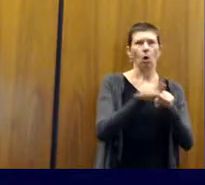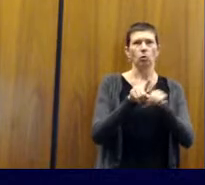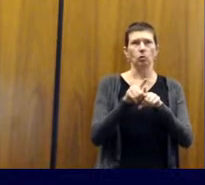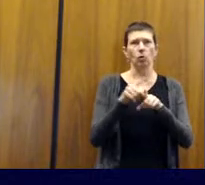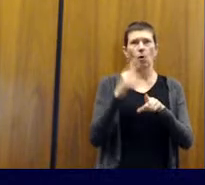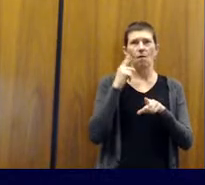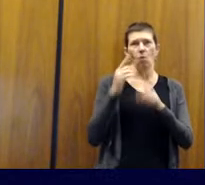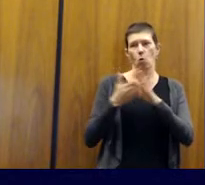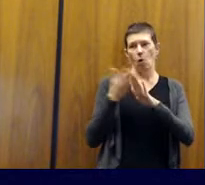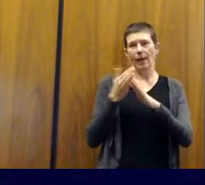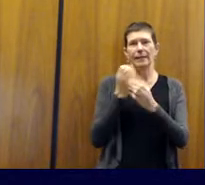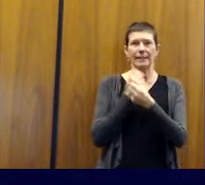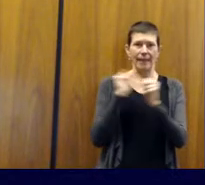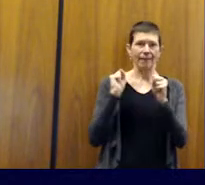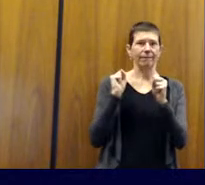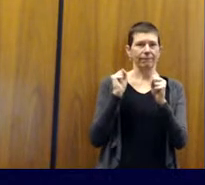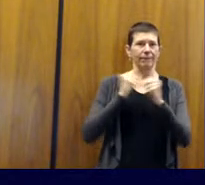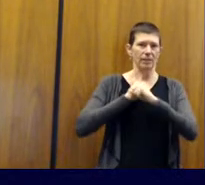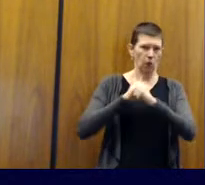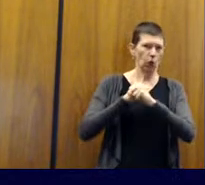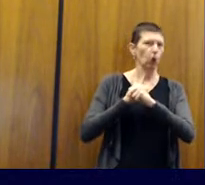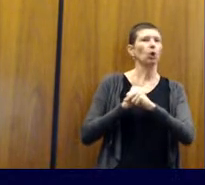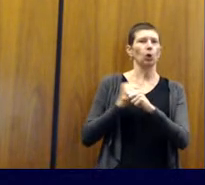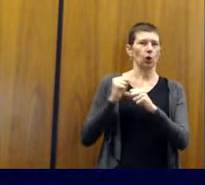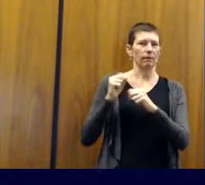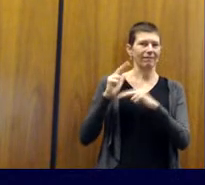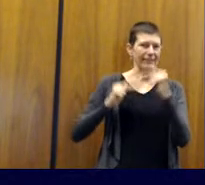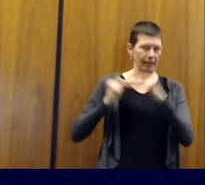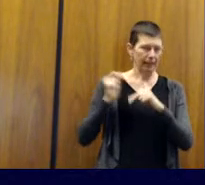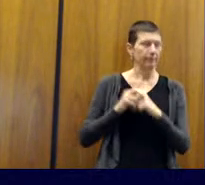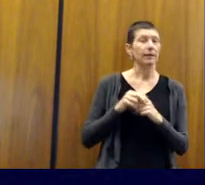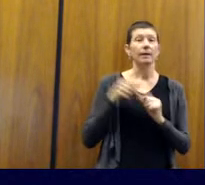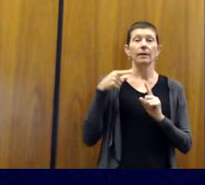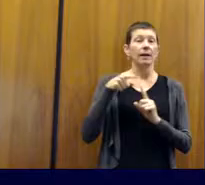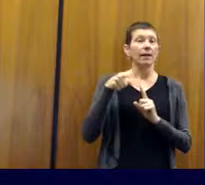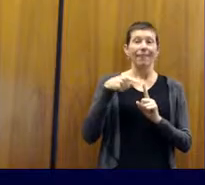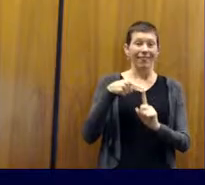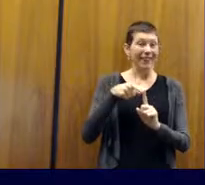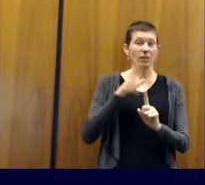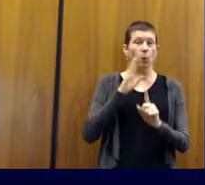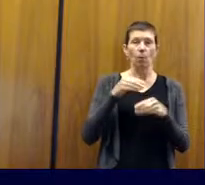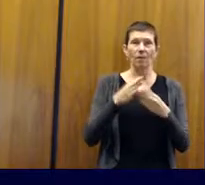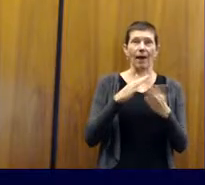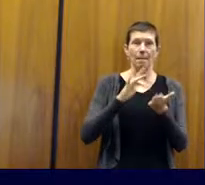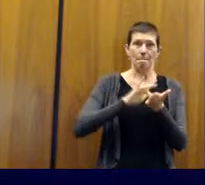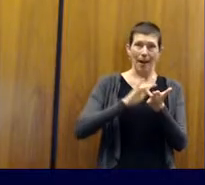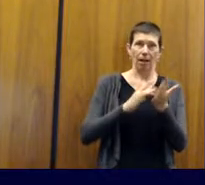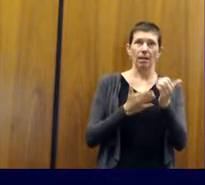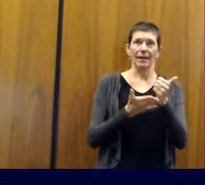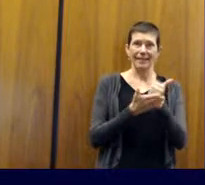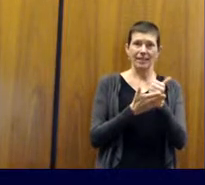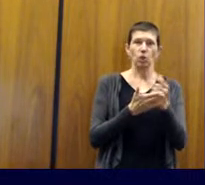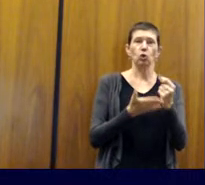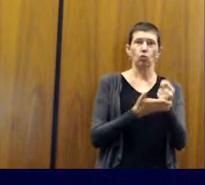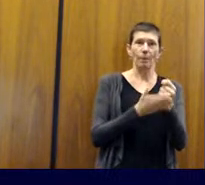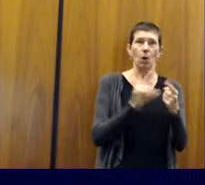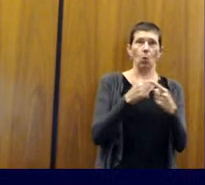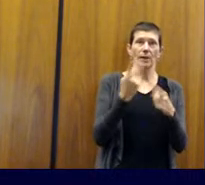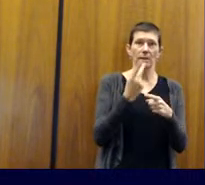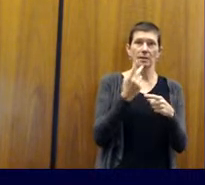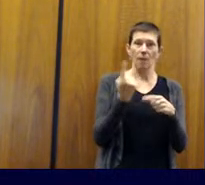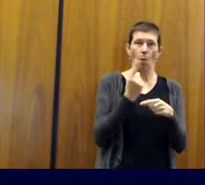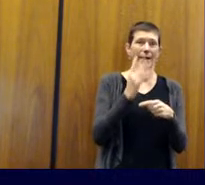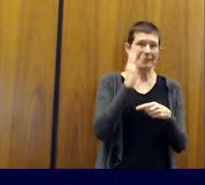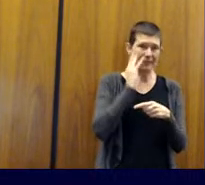to running a safe, secure facility. Basically what this is it provides medical assistant treatment when someone's going